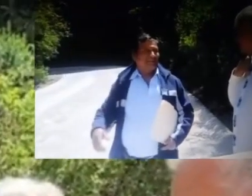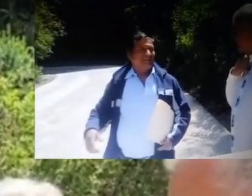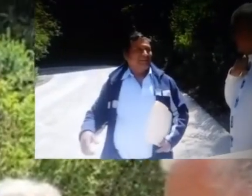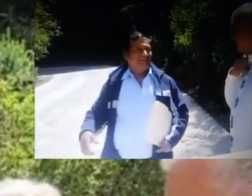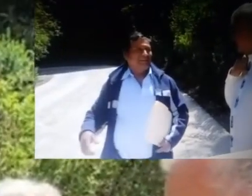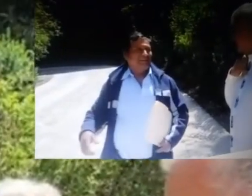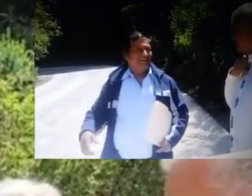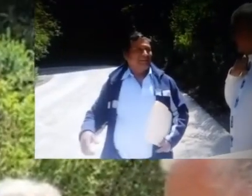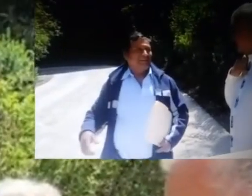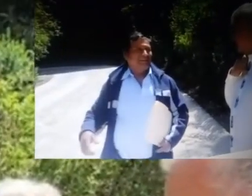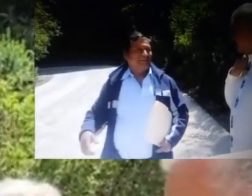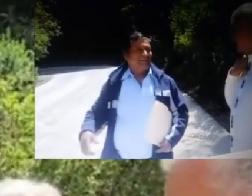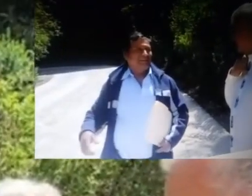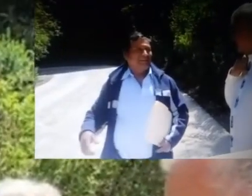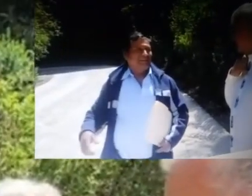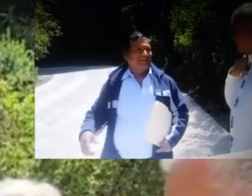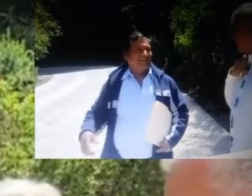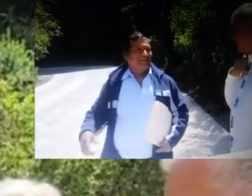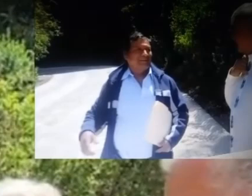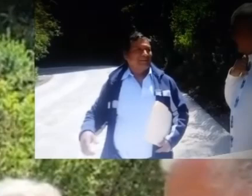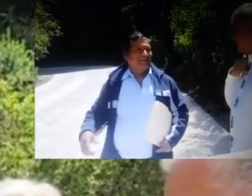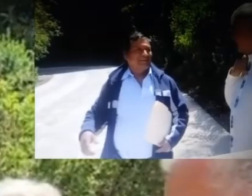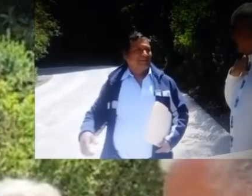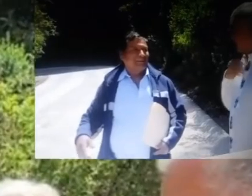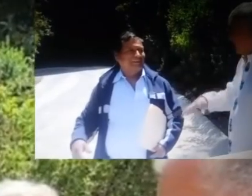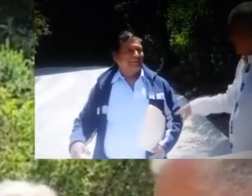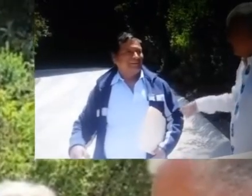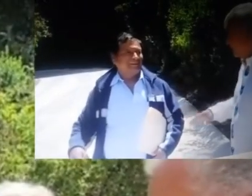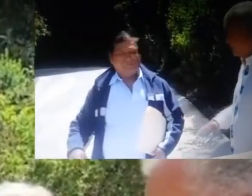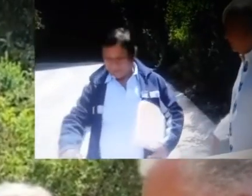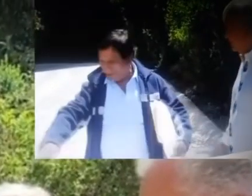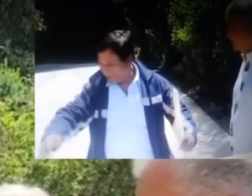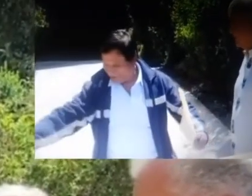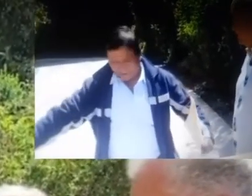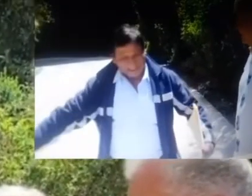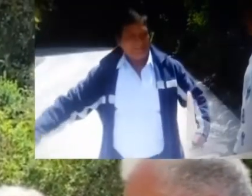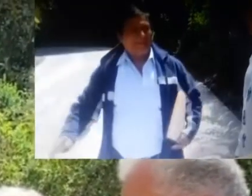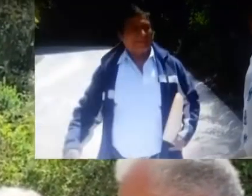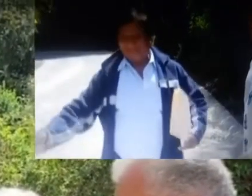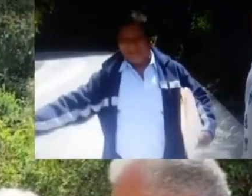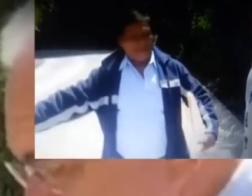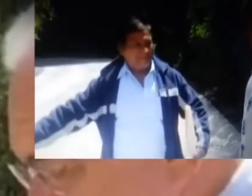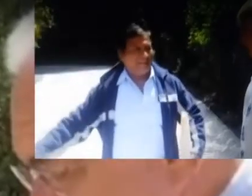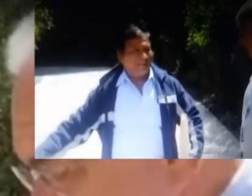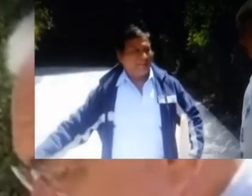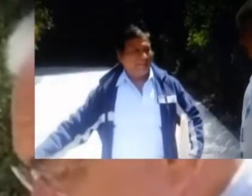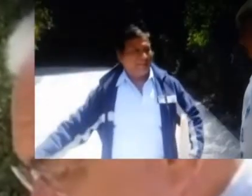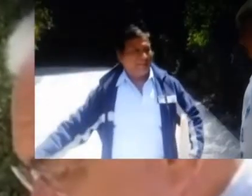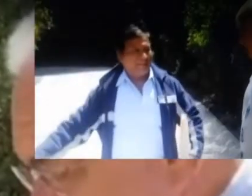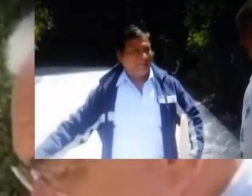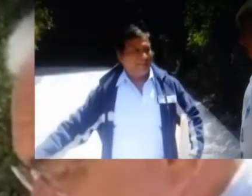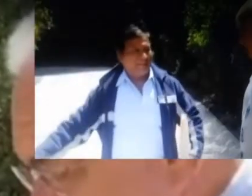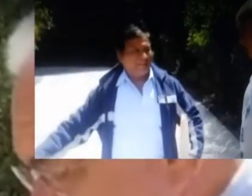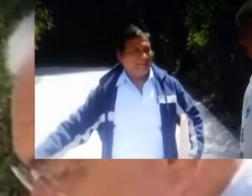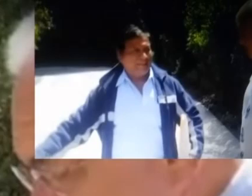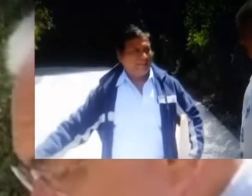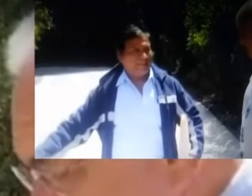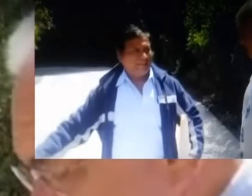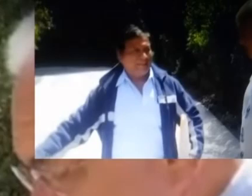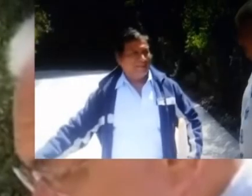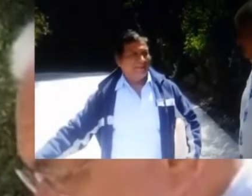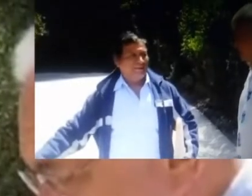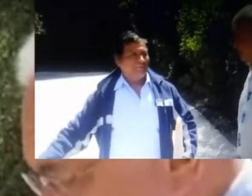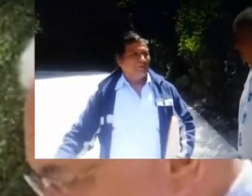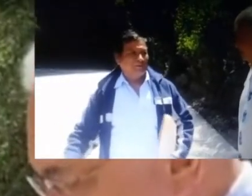6. And we've gone up to kilometer number 6. Aplanada, ya está la mitad, ya está la mitad. That has half the road